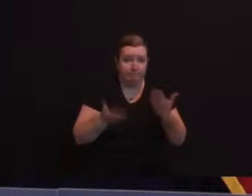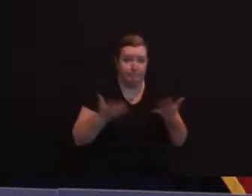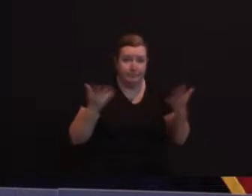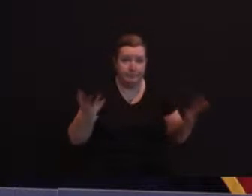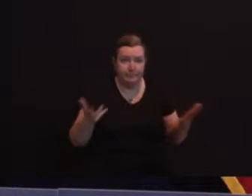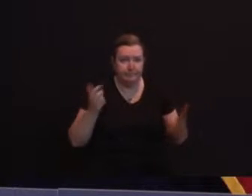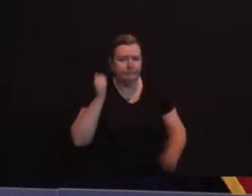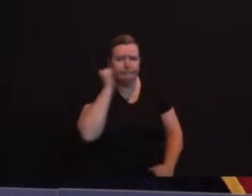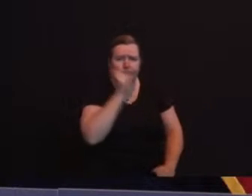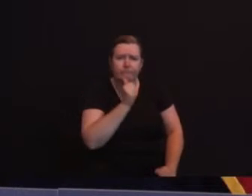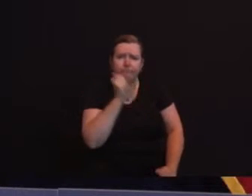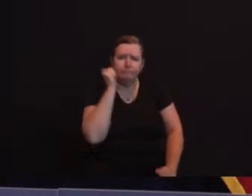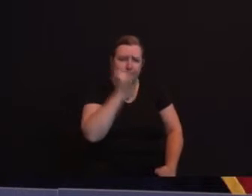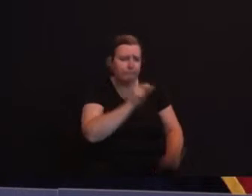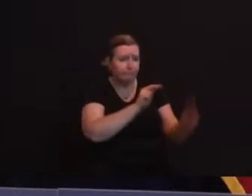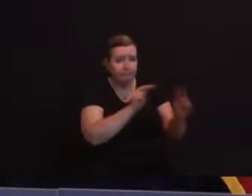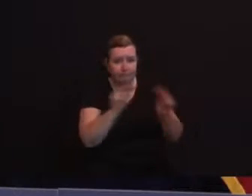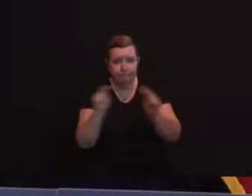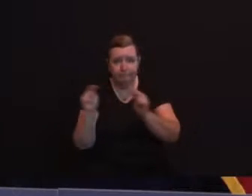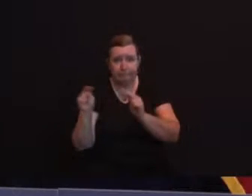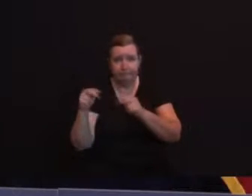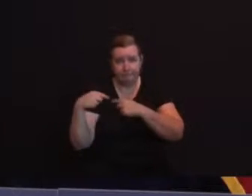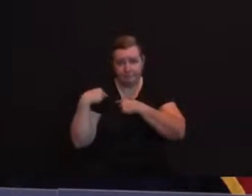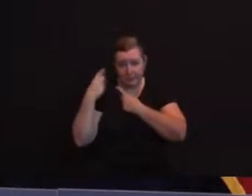and we've looked at it every day since March. Yep.